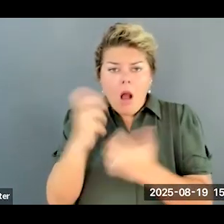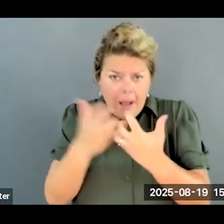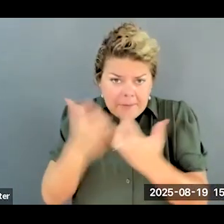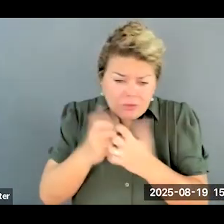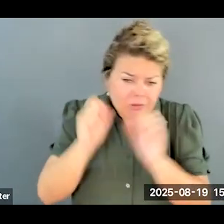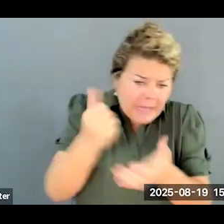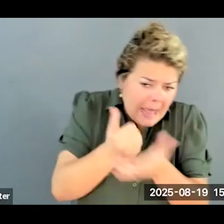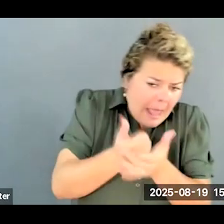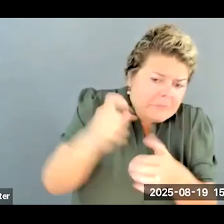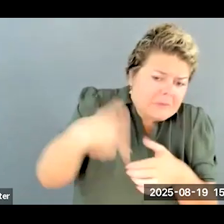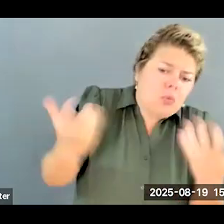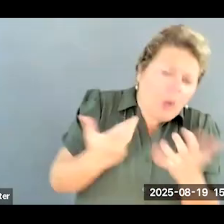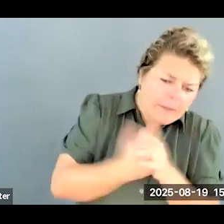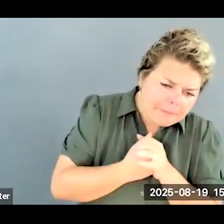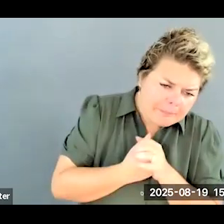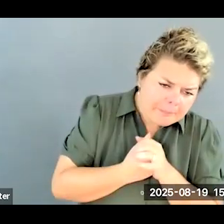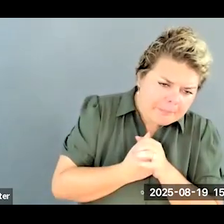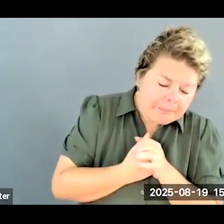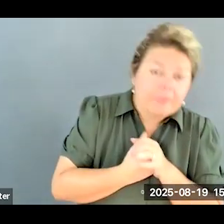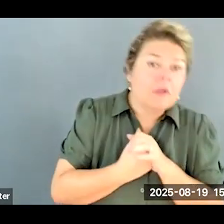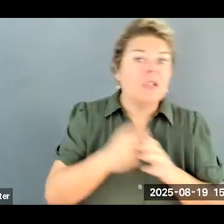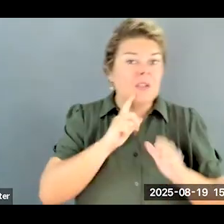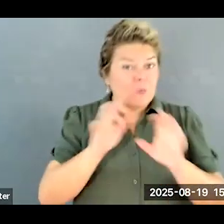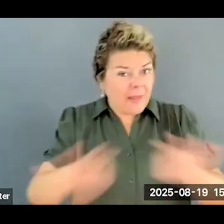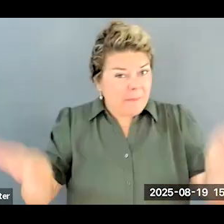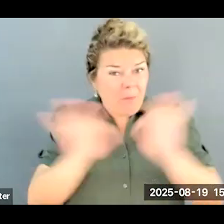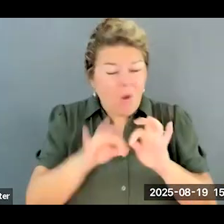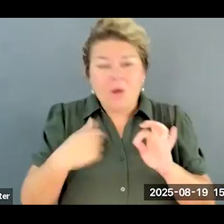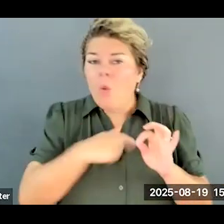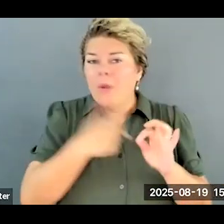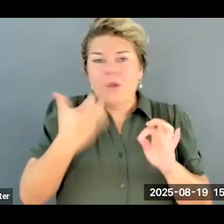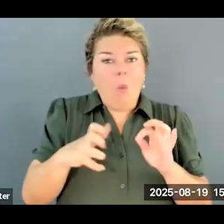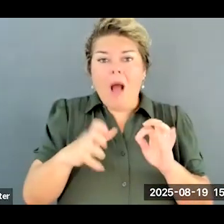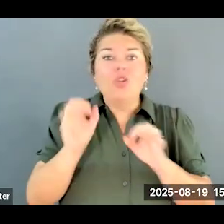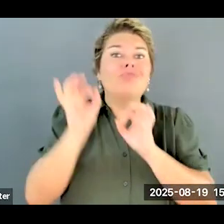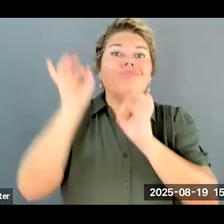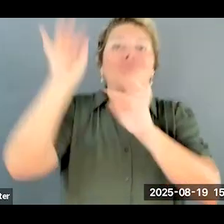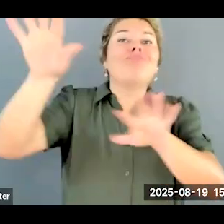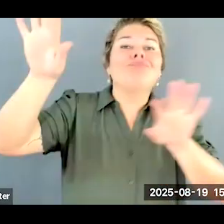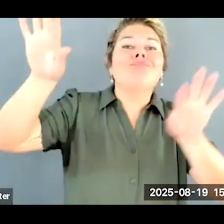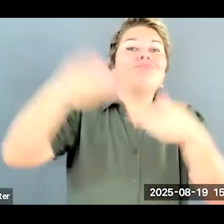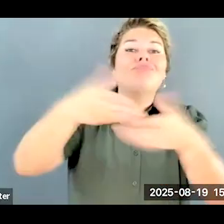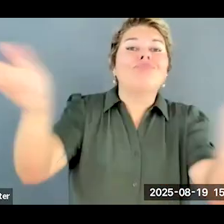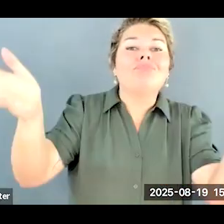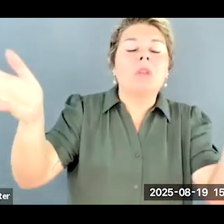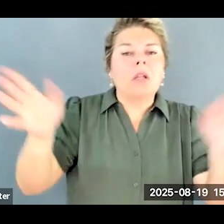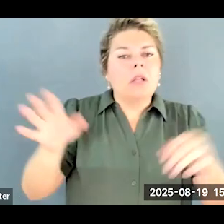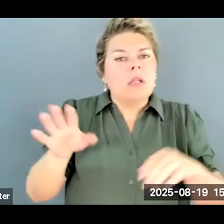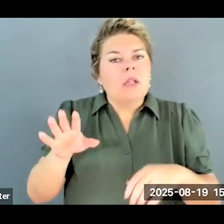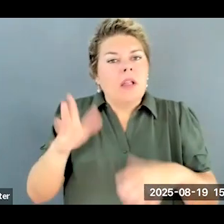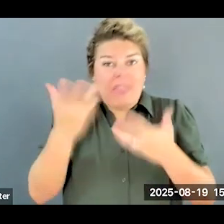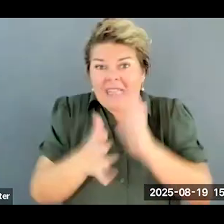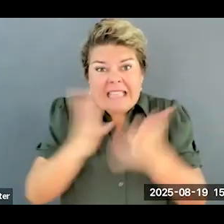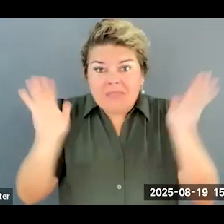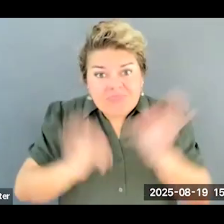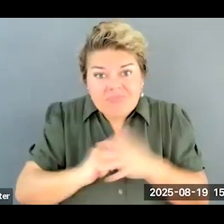we help facilitate? Now, it is really important. We don't want to just put that question out there. You need to be able to follow up with